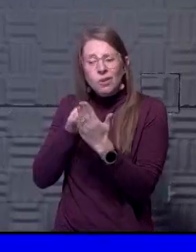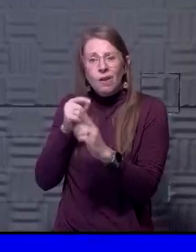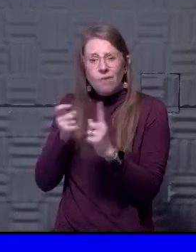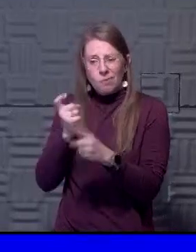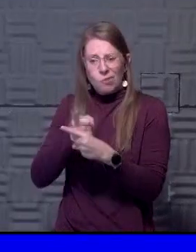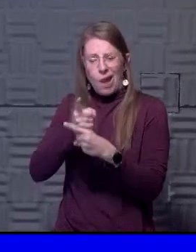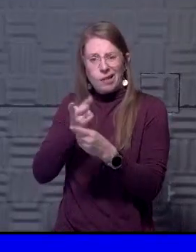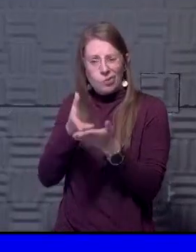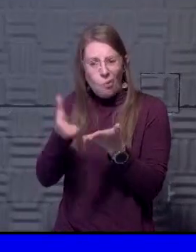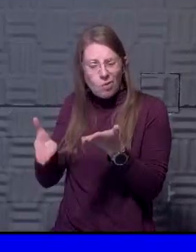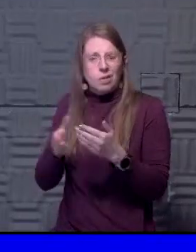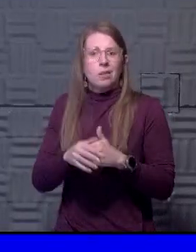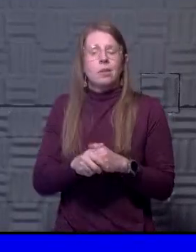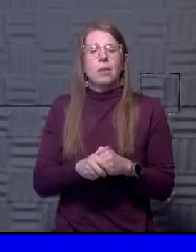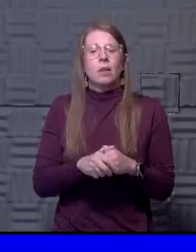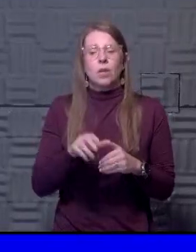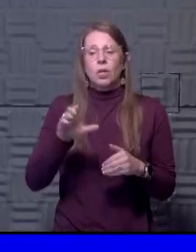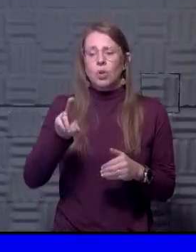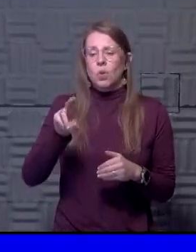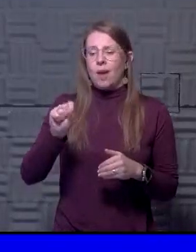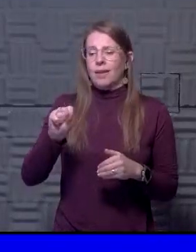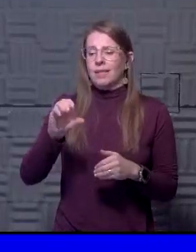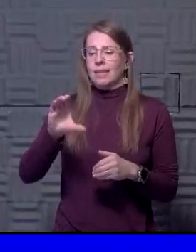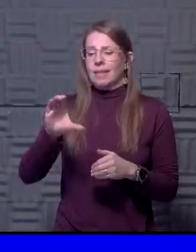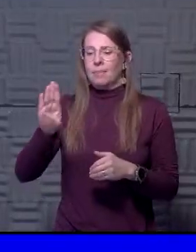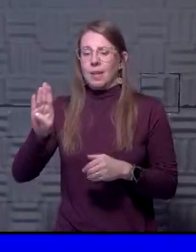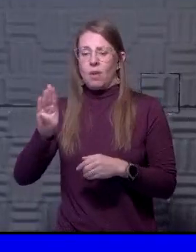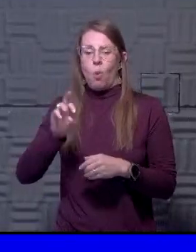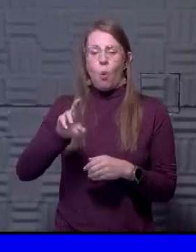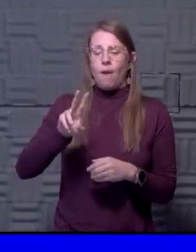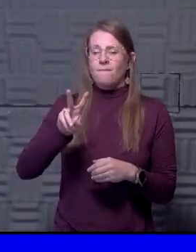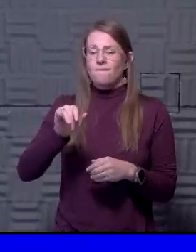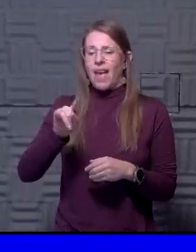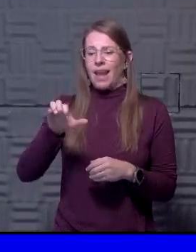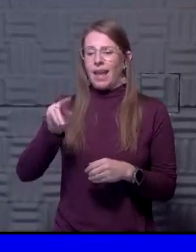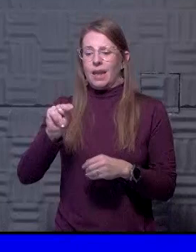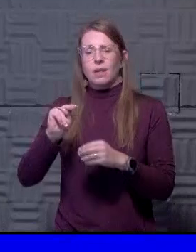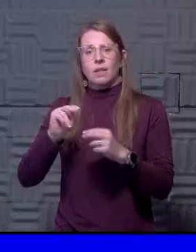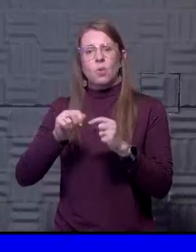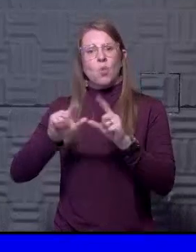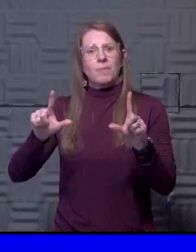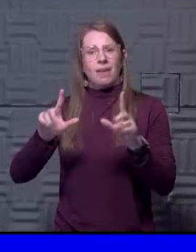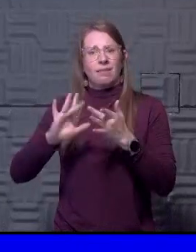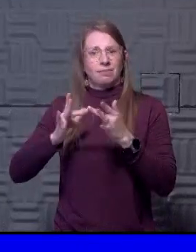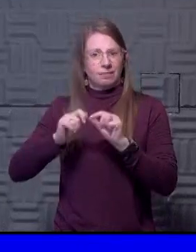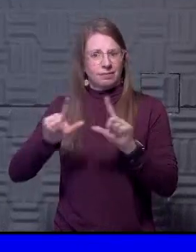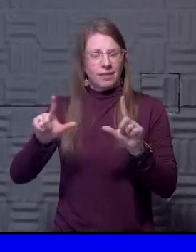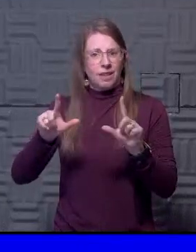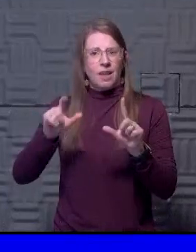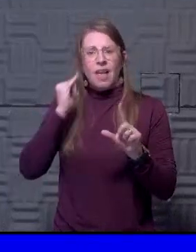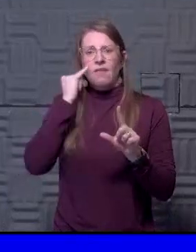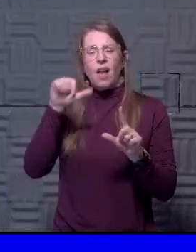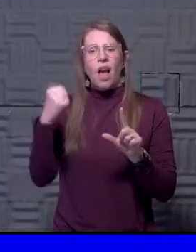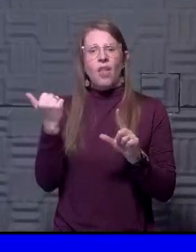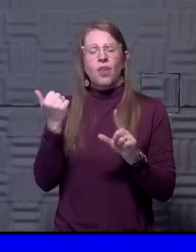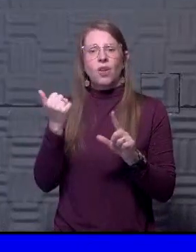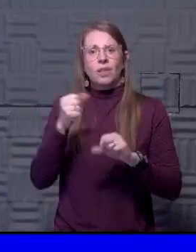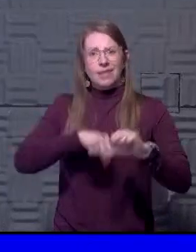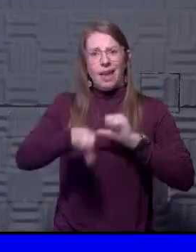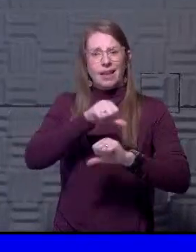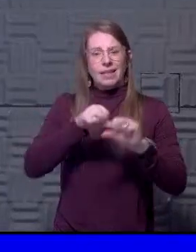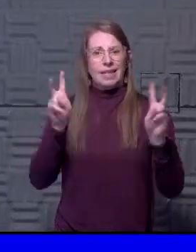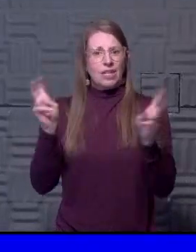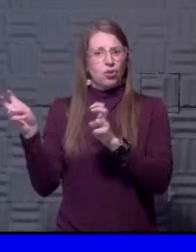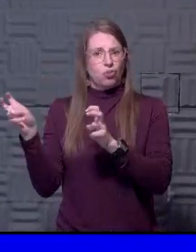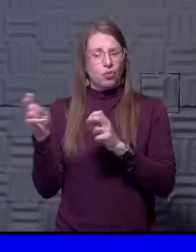sources, USCCB or the Vatican websites for those types of issues. If it's other science issues, continue